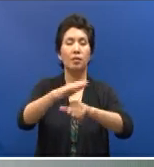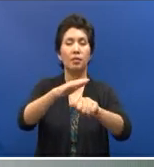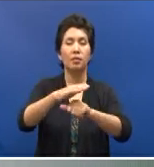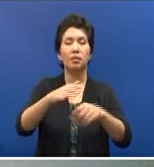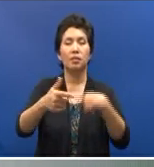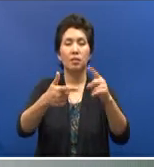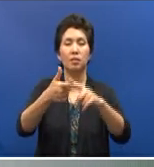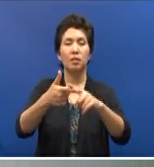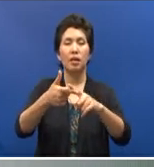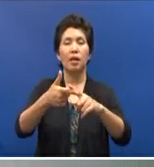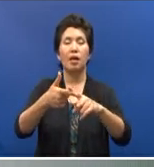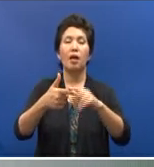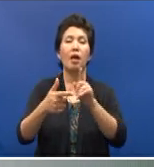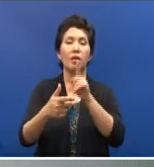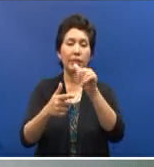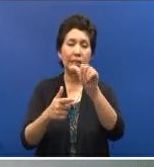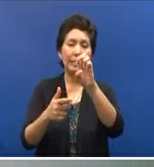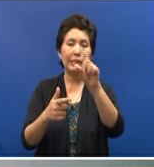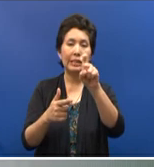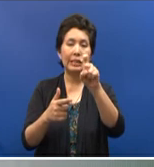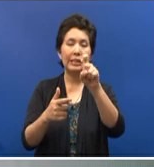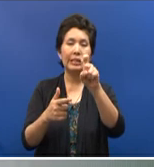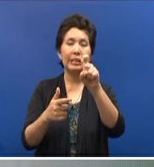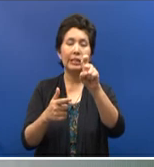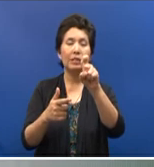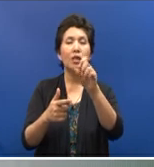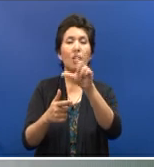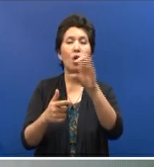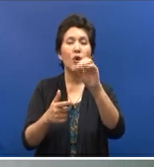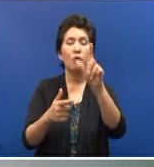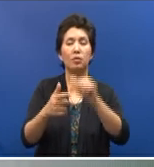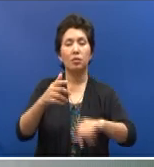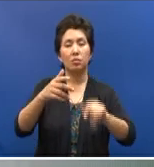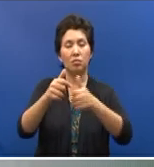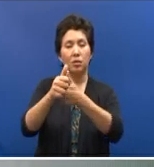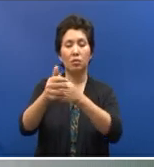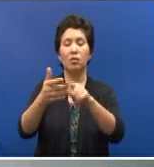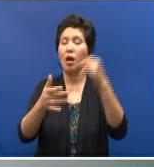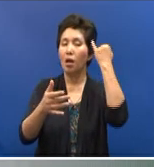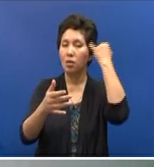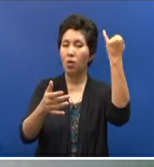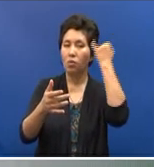on exclusive right to use force, and the other one is based on their ideology.